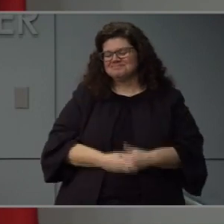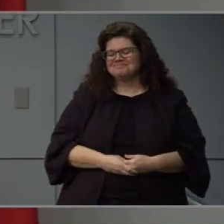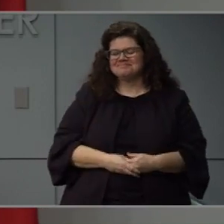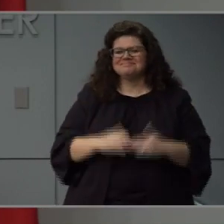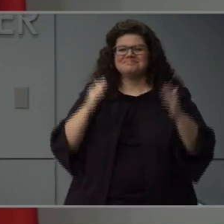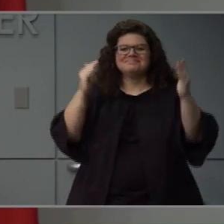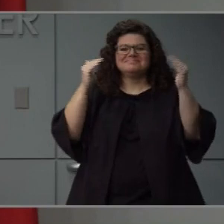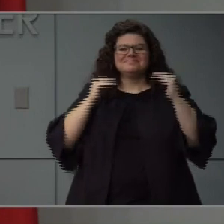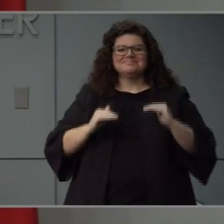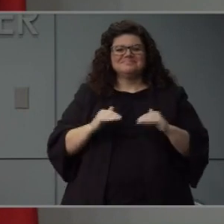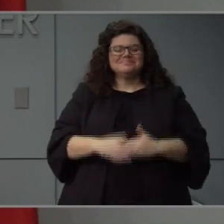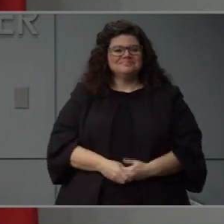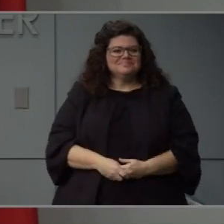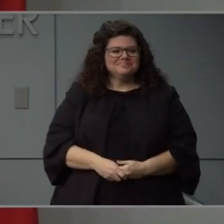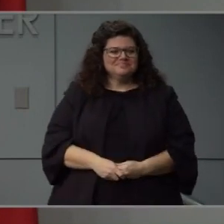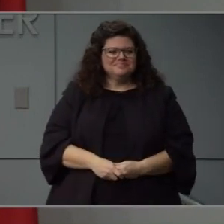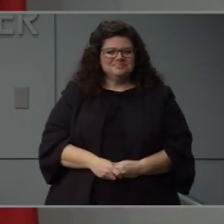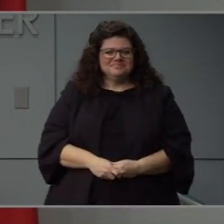Okay.